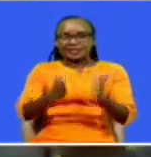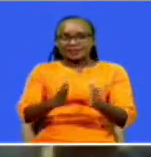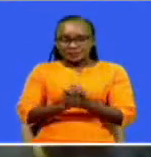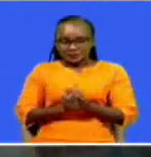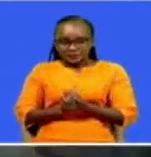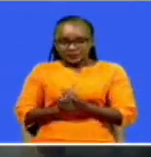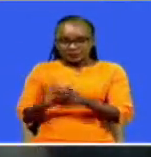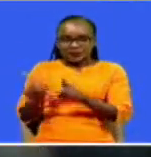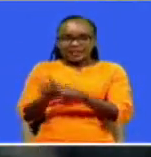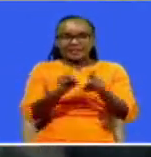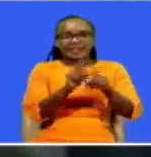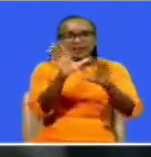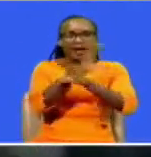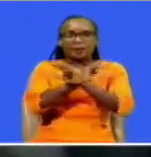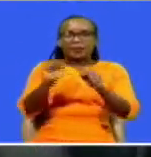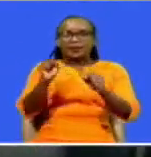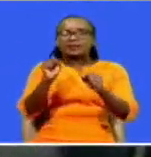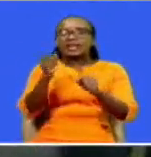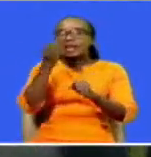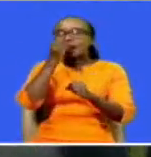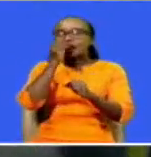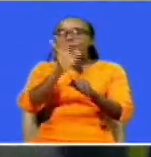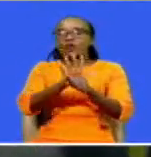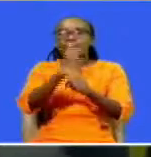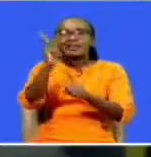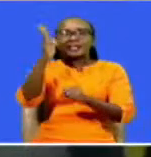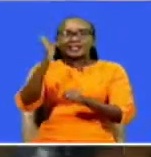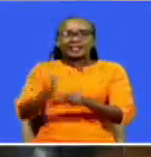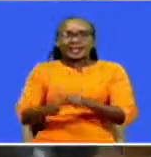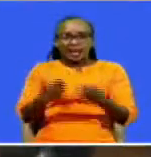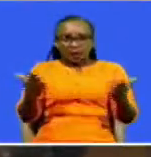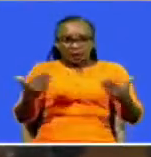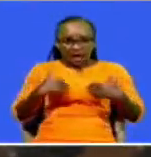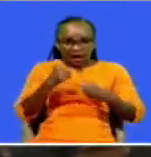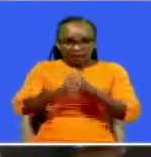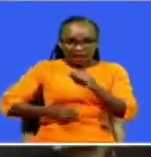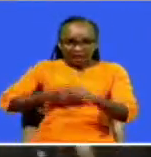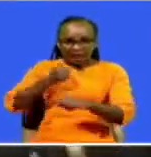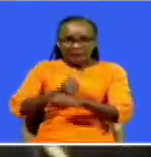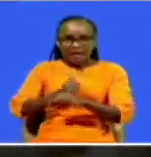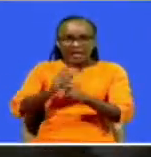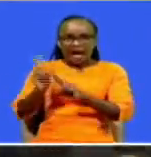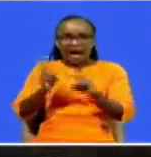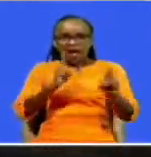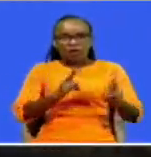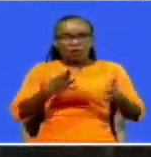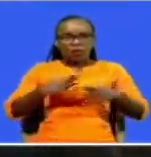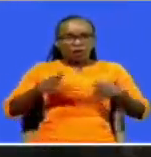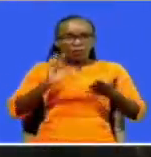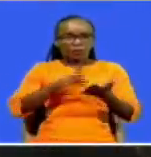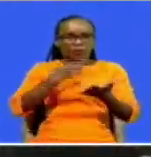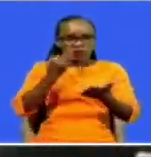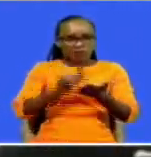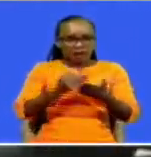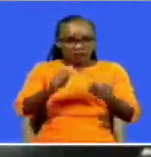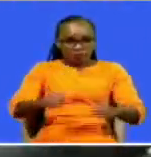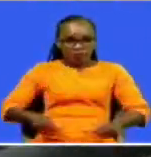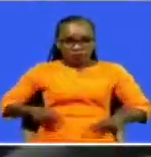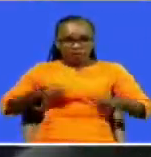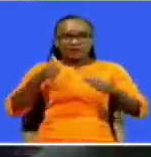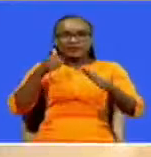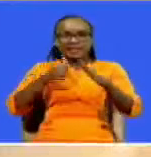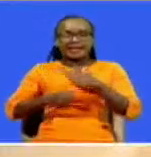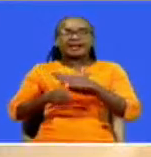The president also promised Kenyans that soon his government will establish a hustler's fund to cater for those who live below a